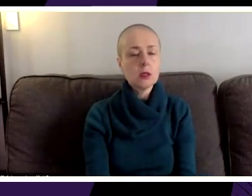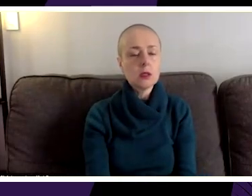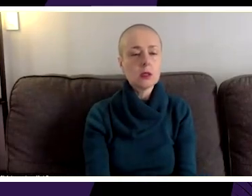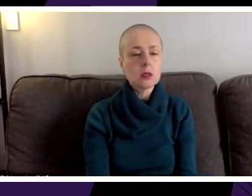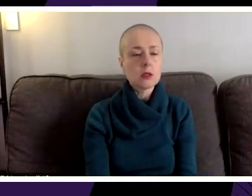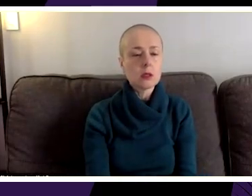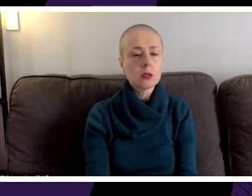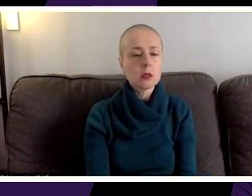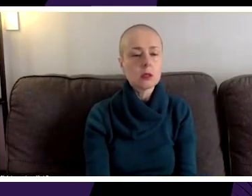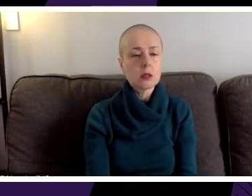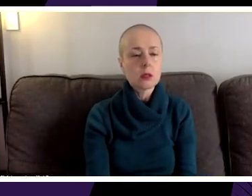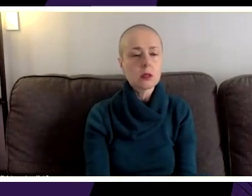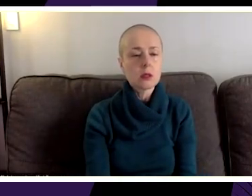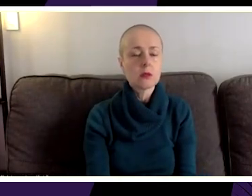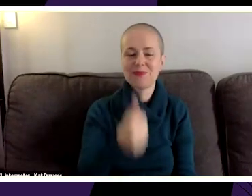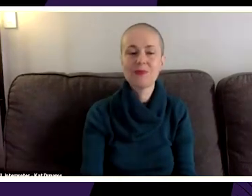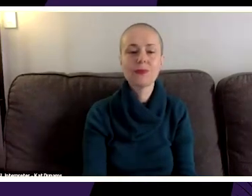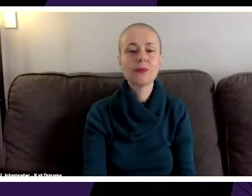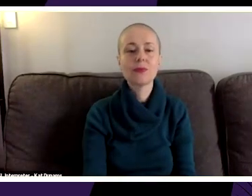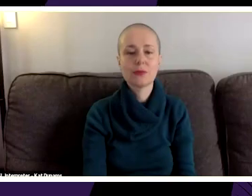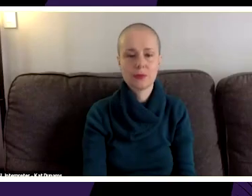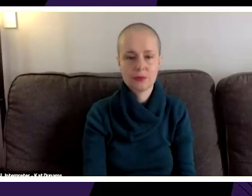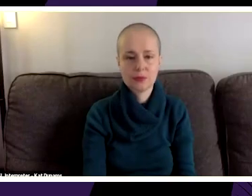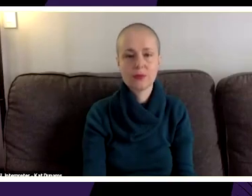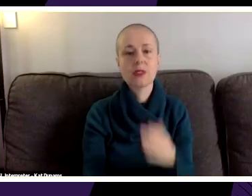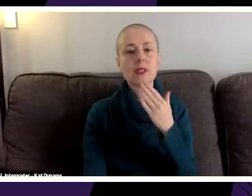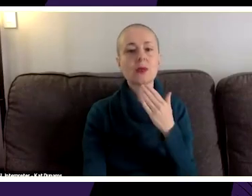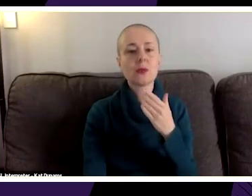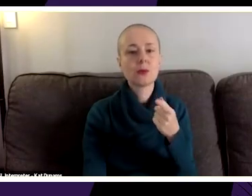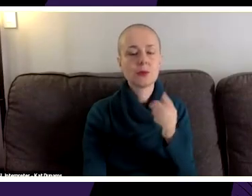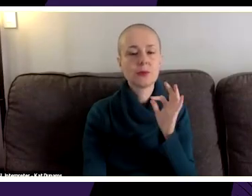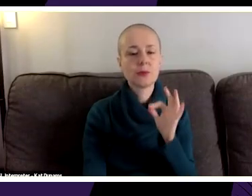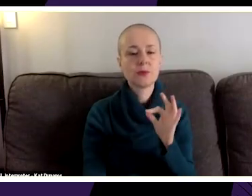yeah, that is from my side. Thank you. Thank you so much, Vaivaswat.